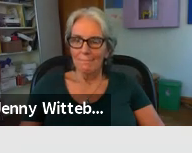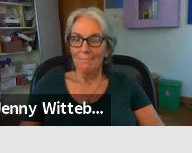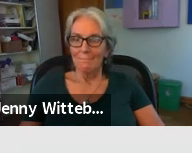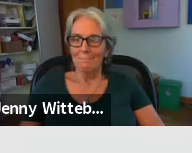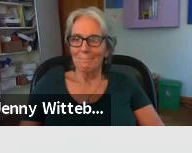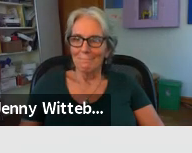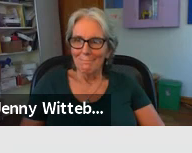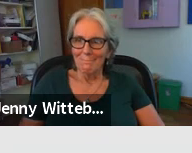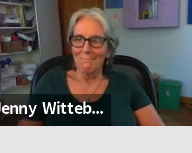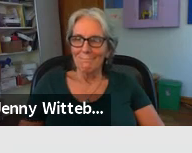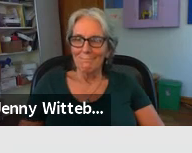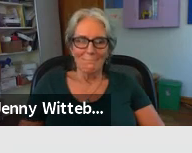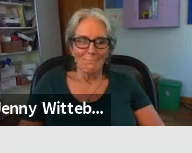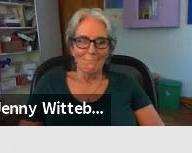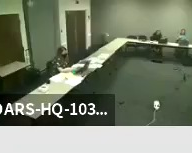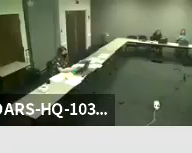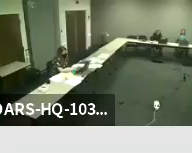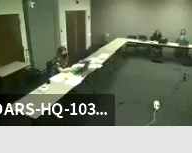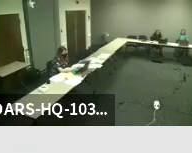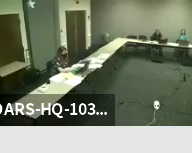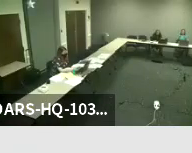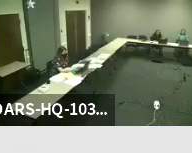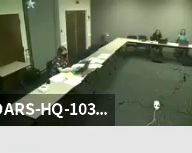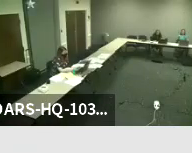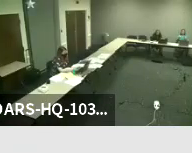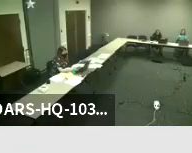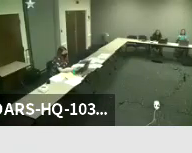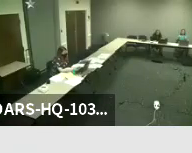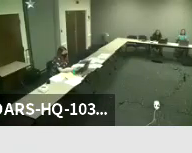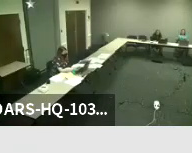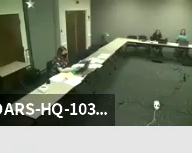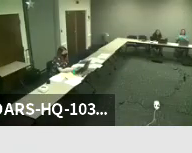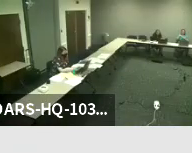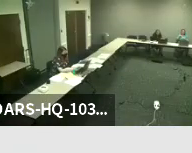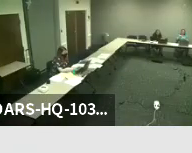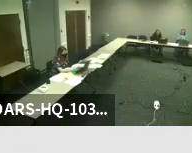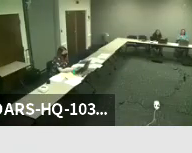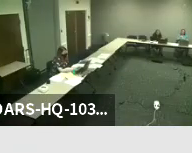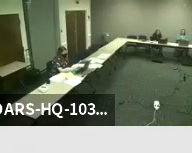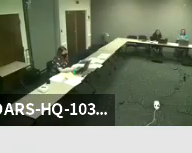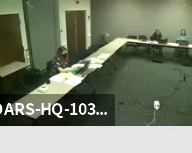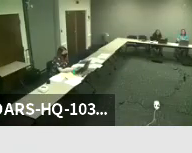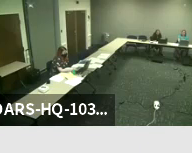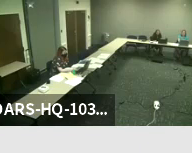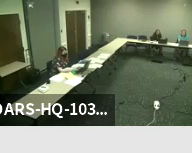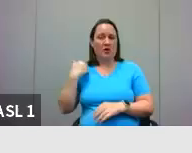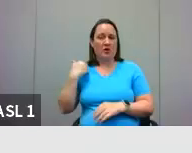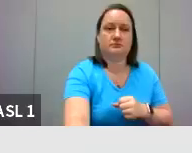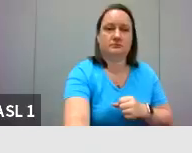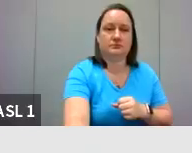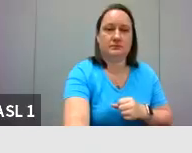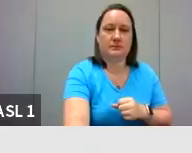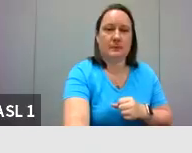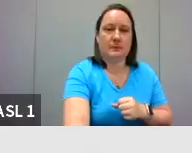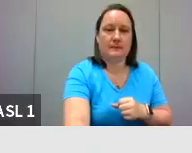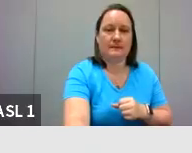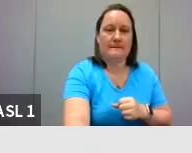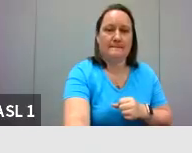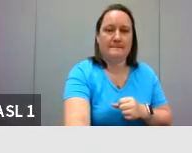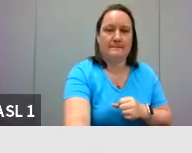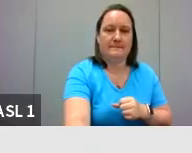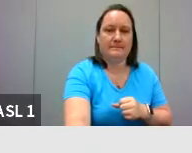that we're serving that have other barriers to employment. And Barbara had talked to you all the last time around that